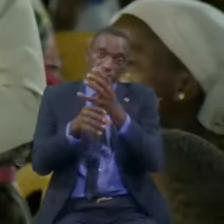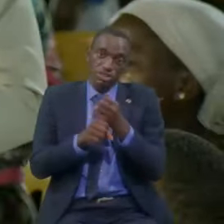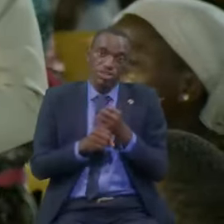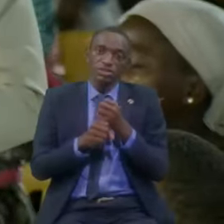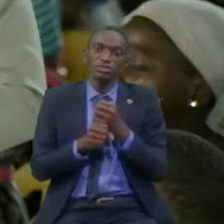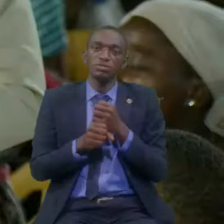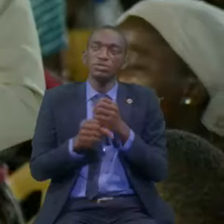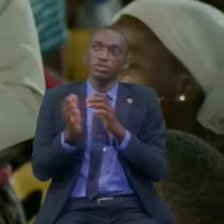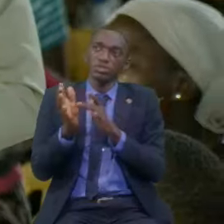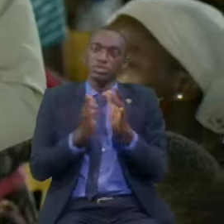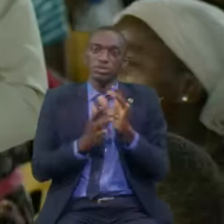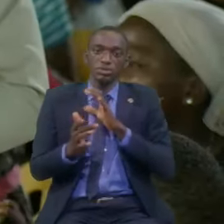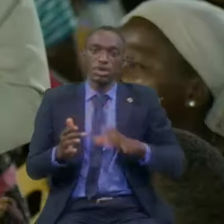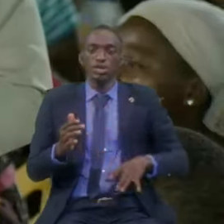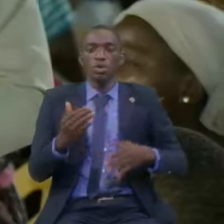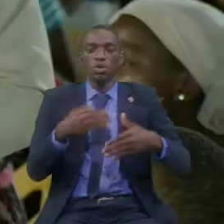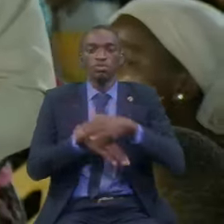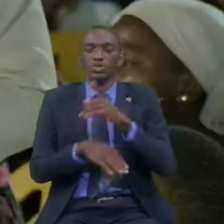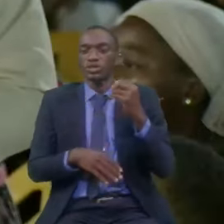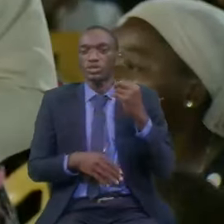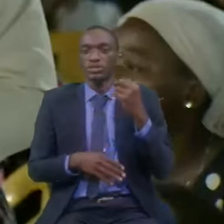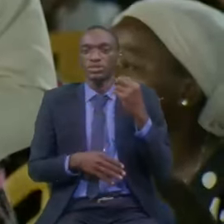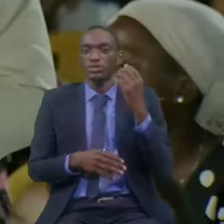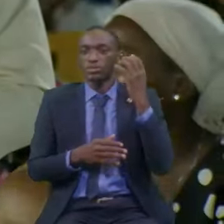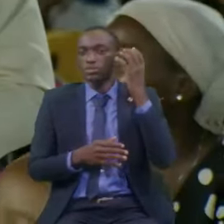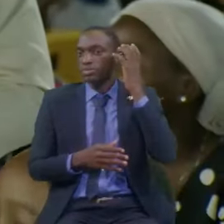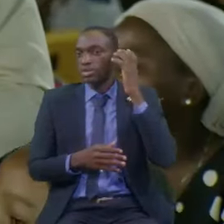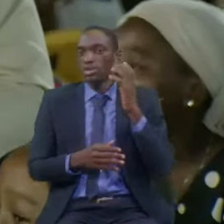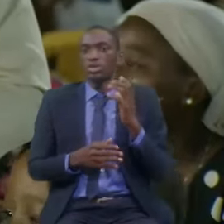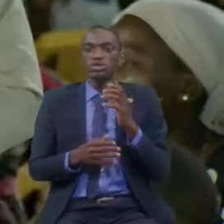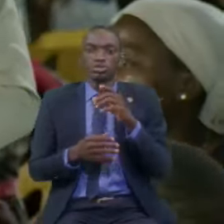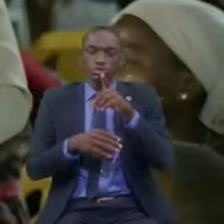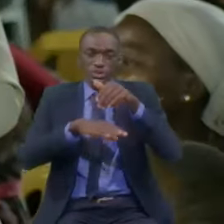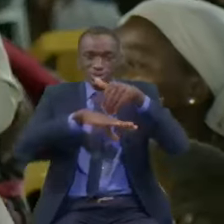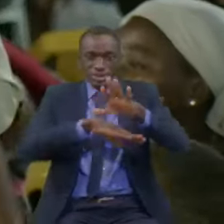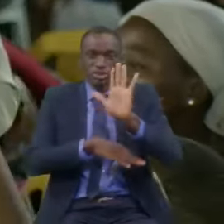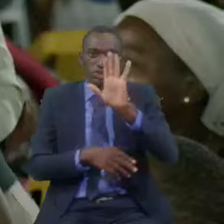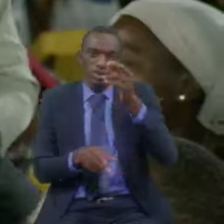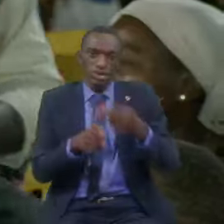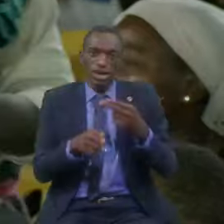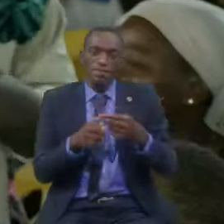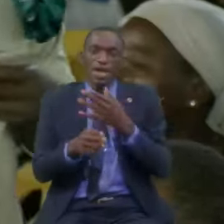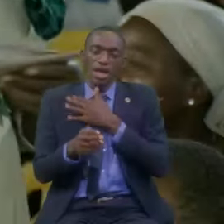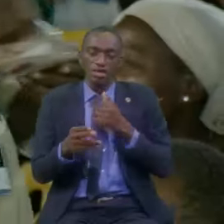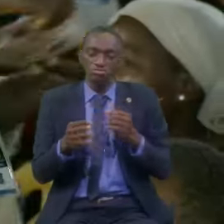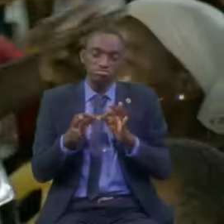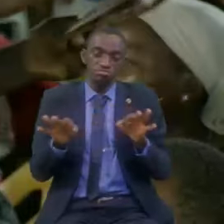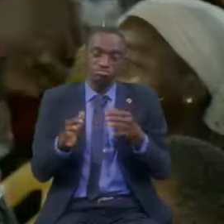send your name and your details. That is